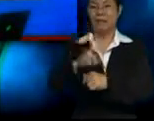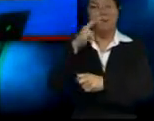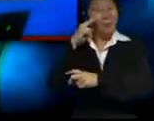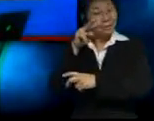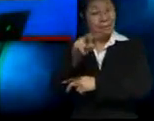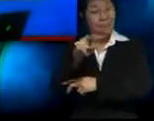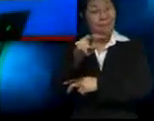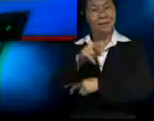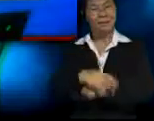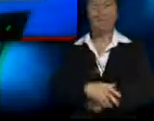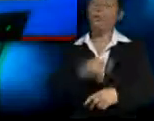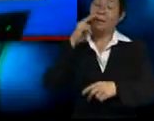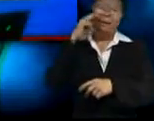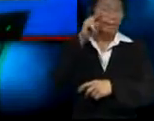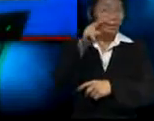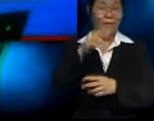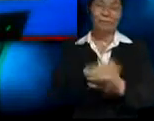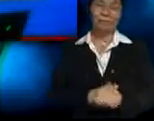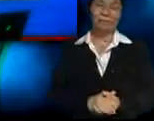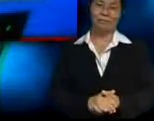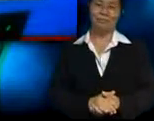See? I told you so.